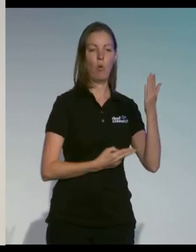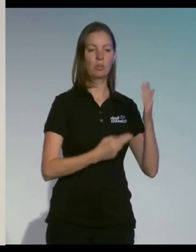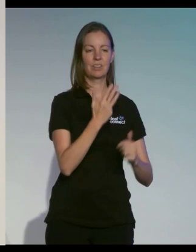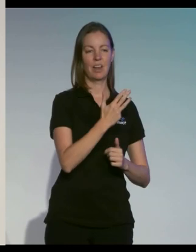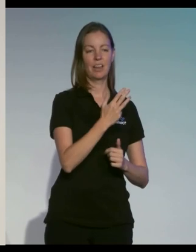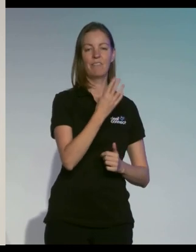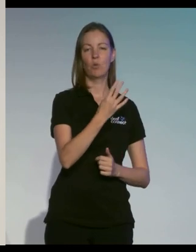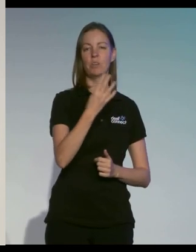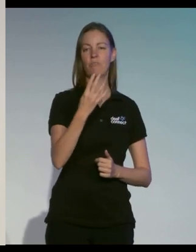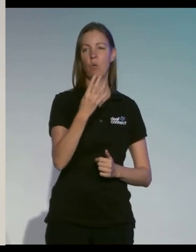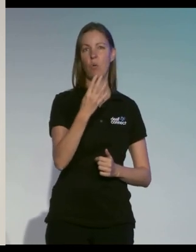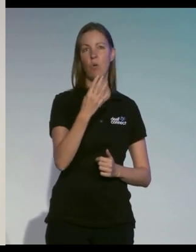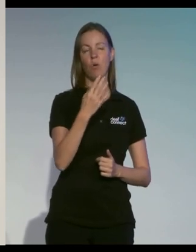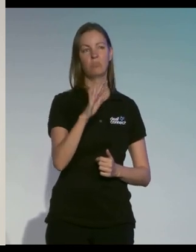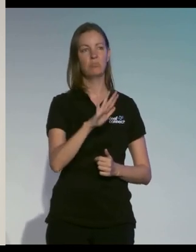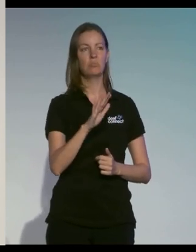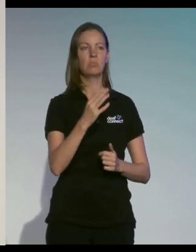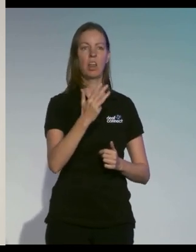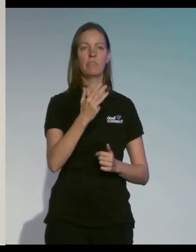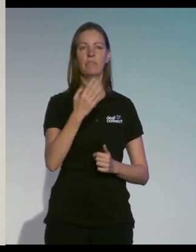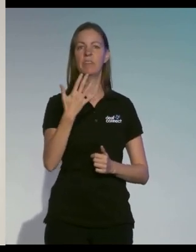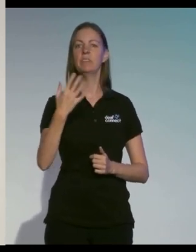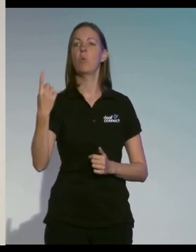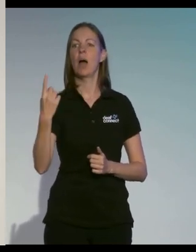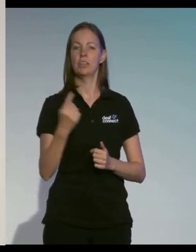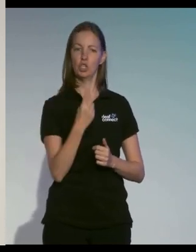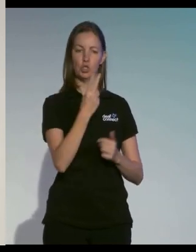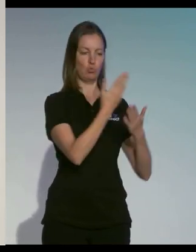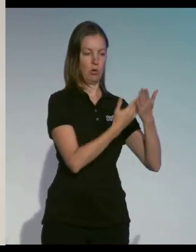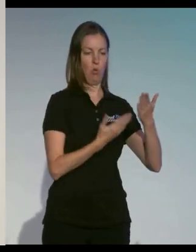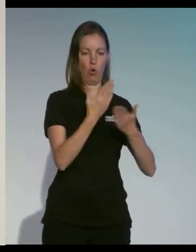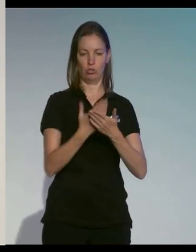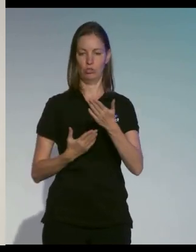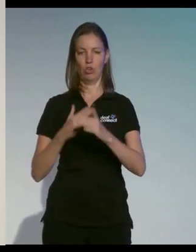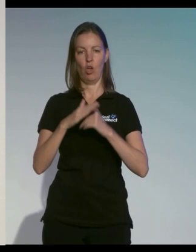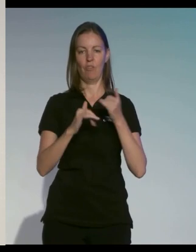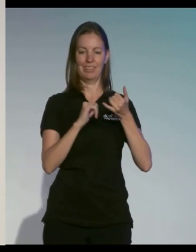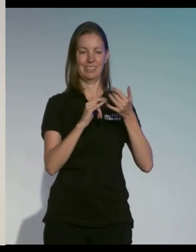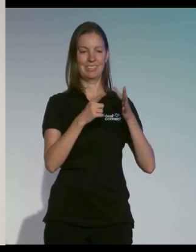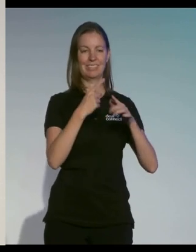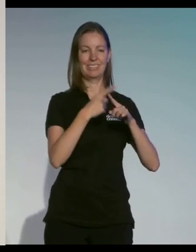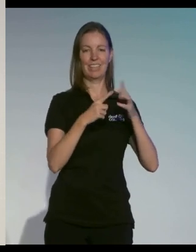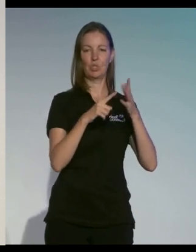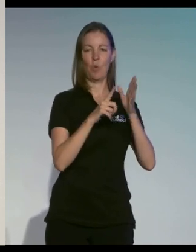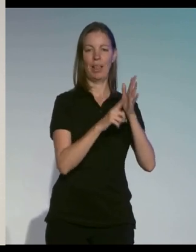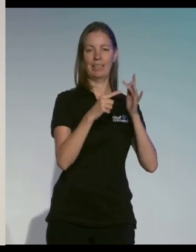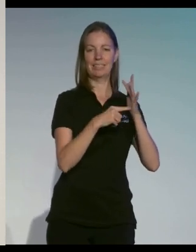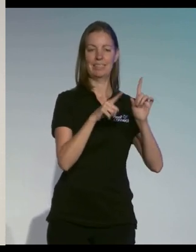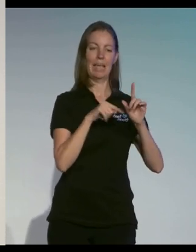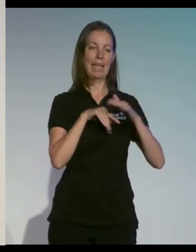and 51, I think, those two reports on sexuality in the human male and human